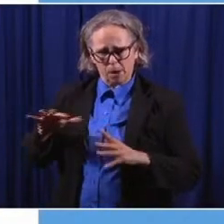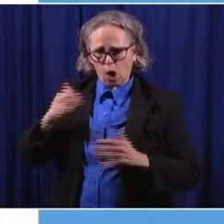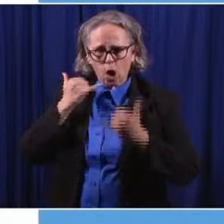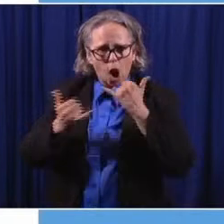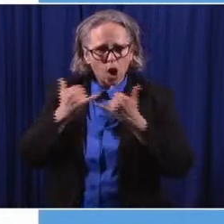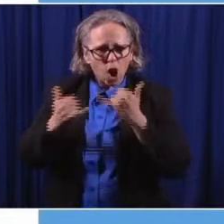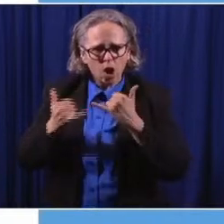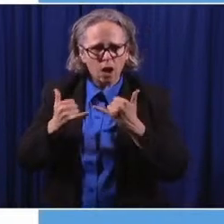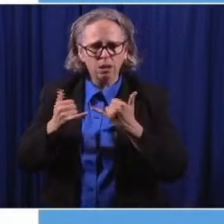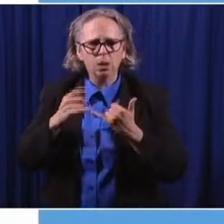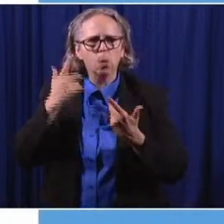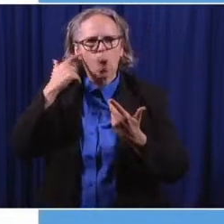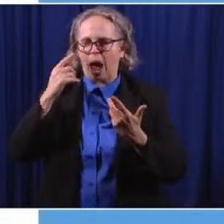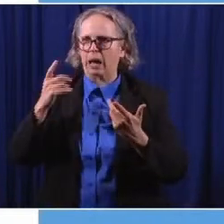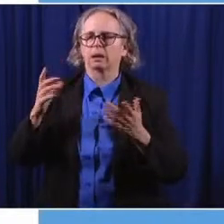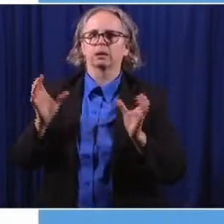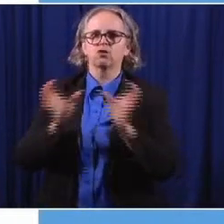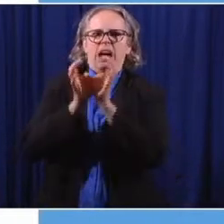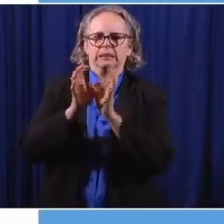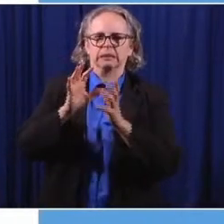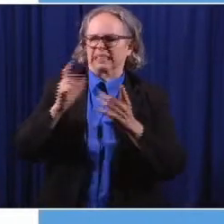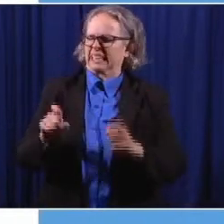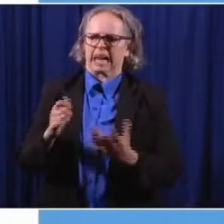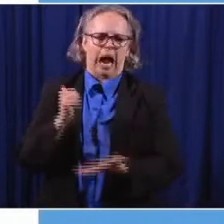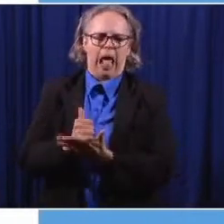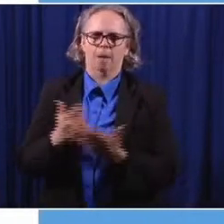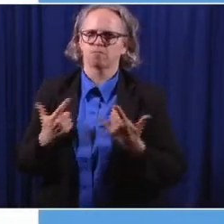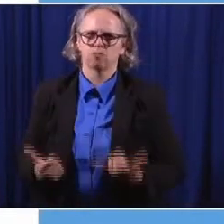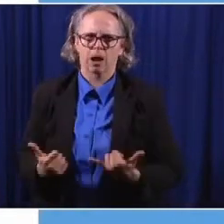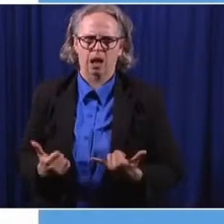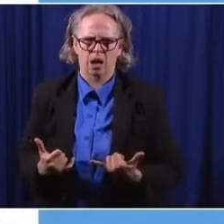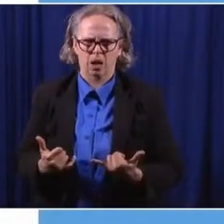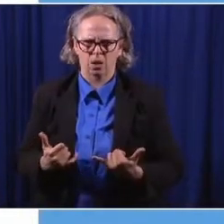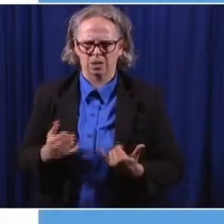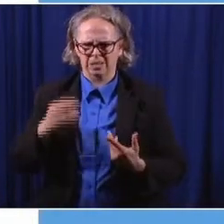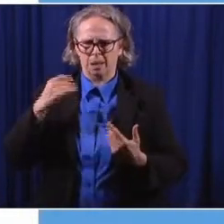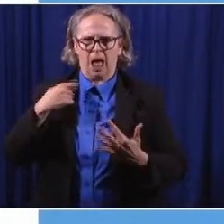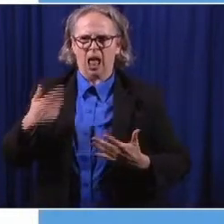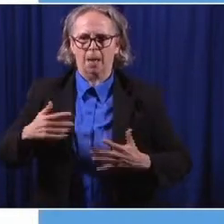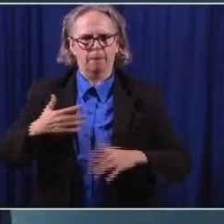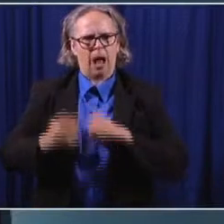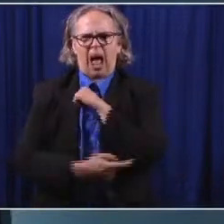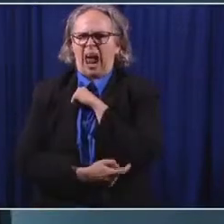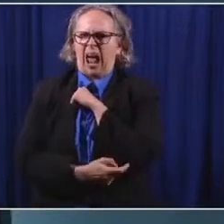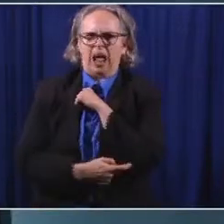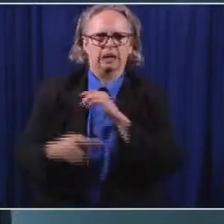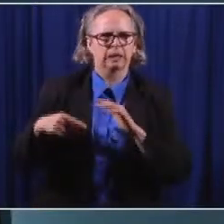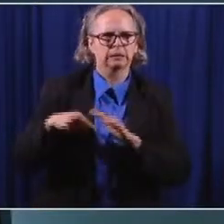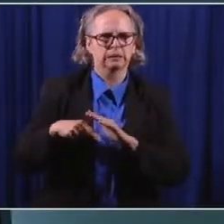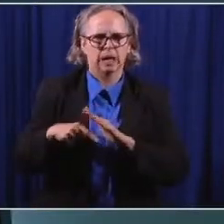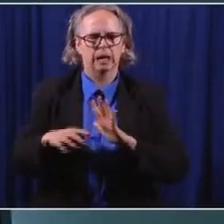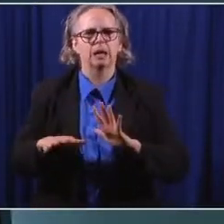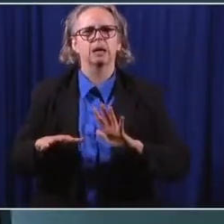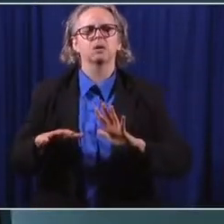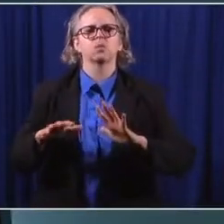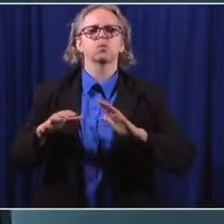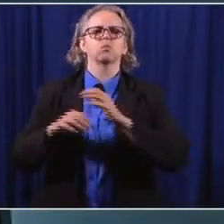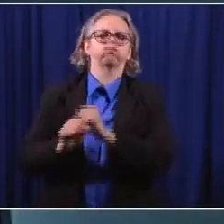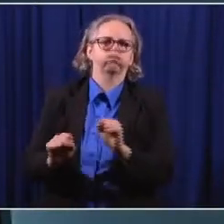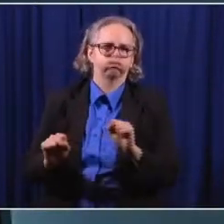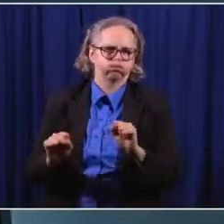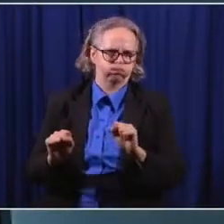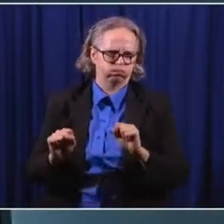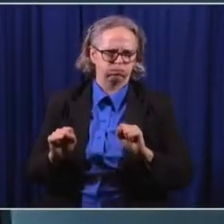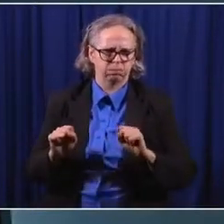to crisis services because they were really seeking that out when they made that call. So we want you to use this. The number is